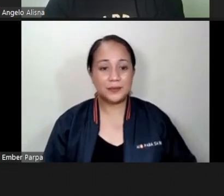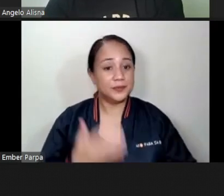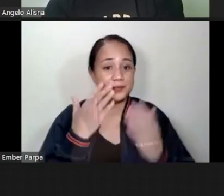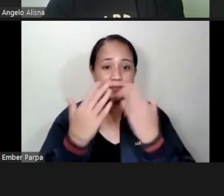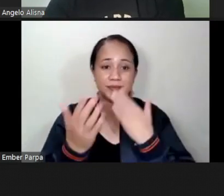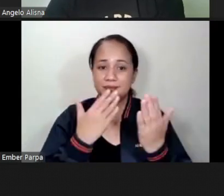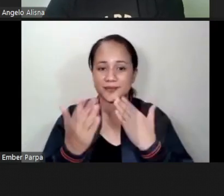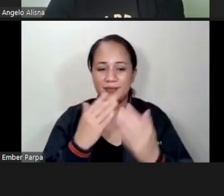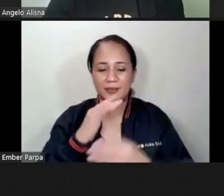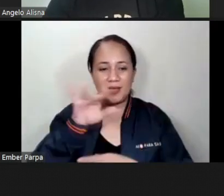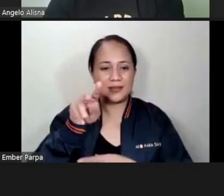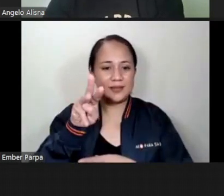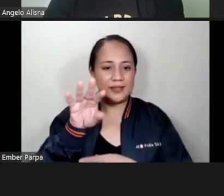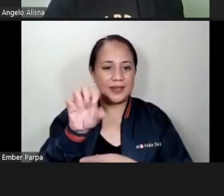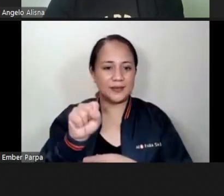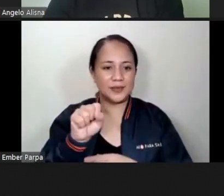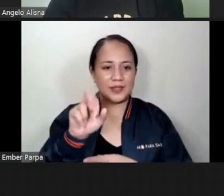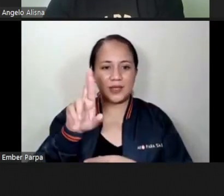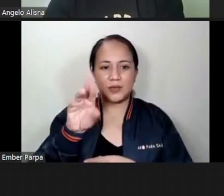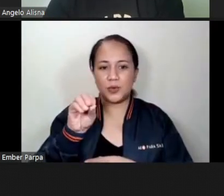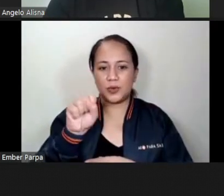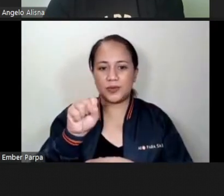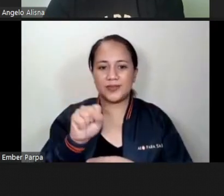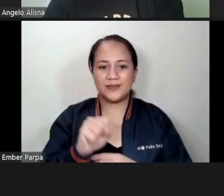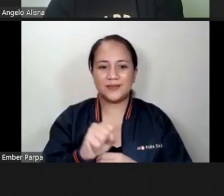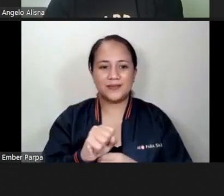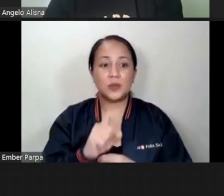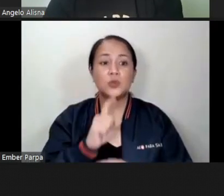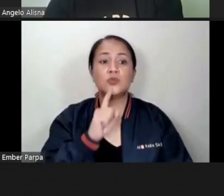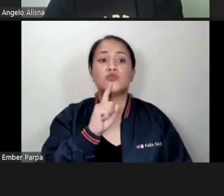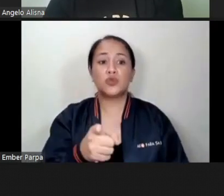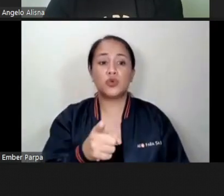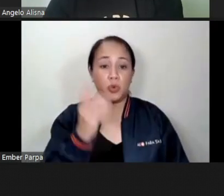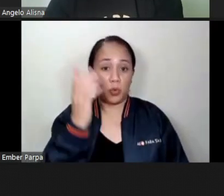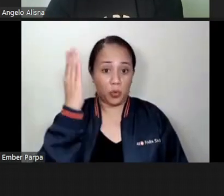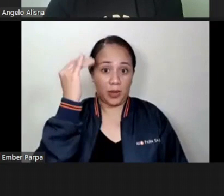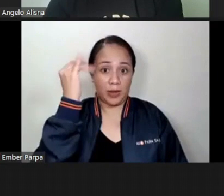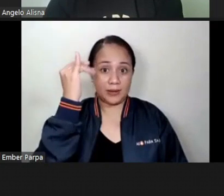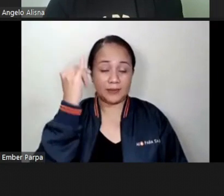you, James and Ross. Totoo nga, no? Because